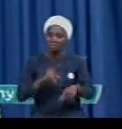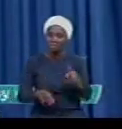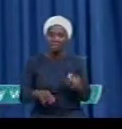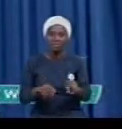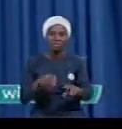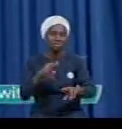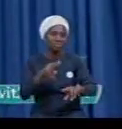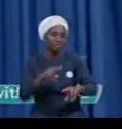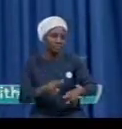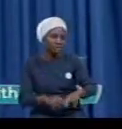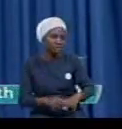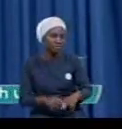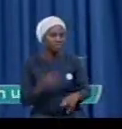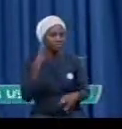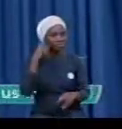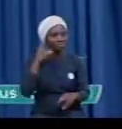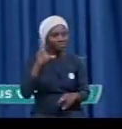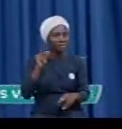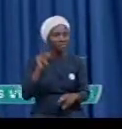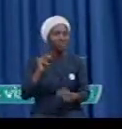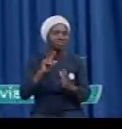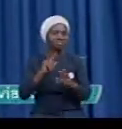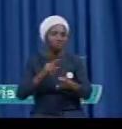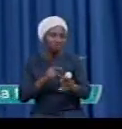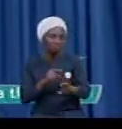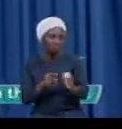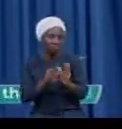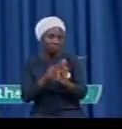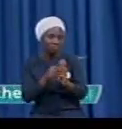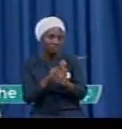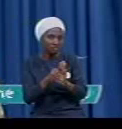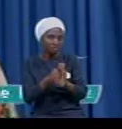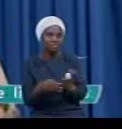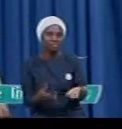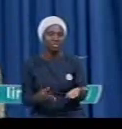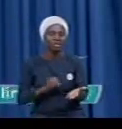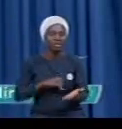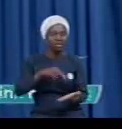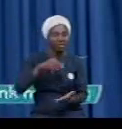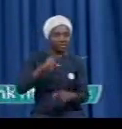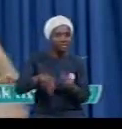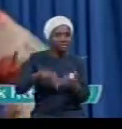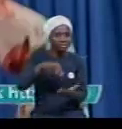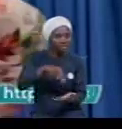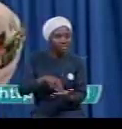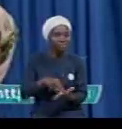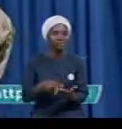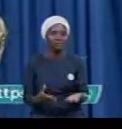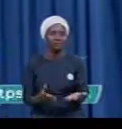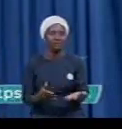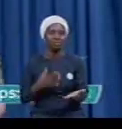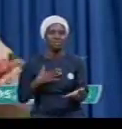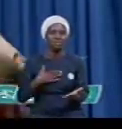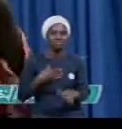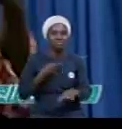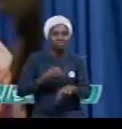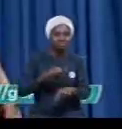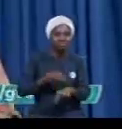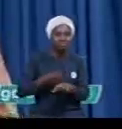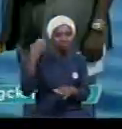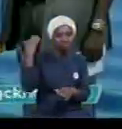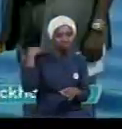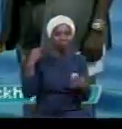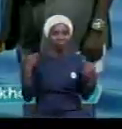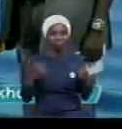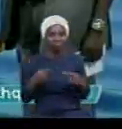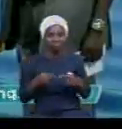ba dide ti mo duro mi le duro ti mo ba duro na eyin ya o ma ro mi ni bi egun eyin mi ni opolopo eri ni mo bo ti fi